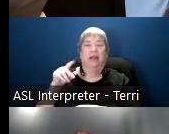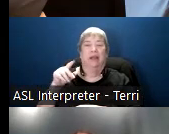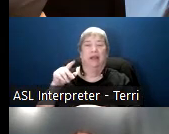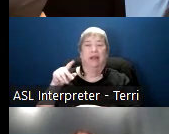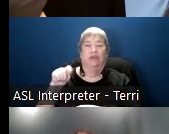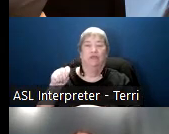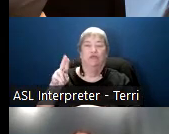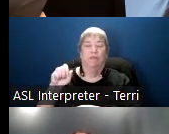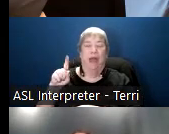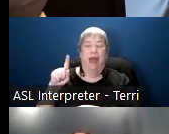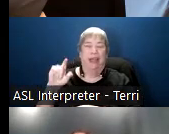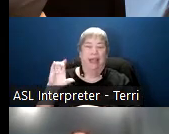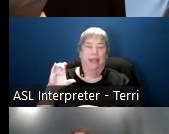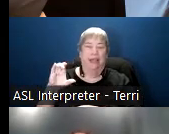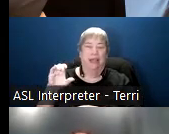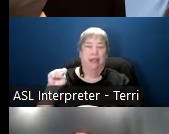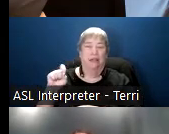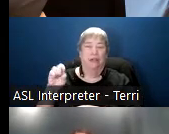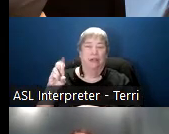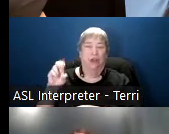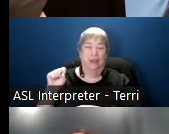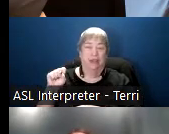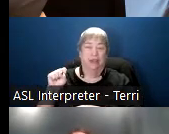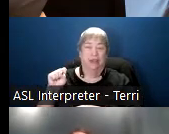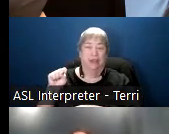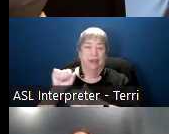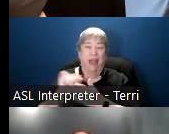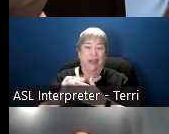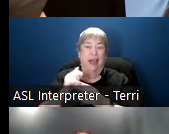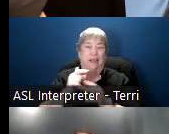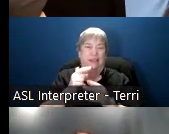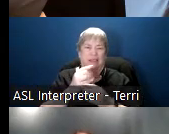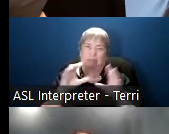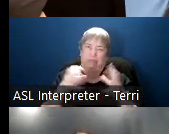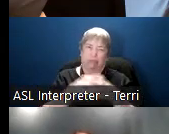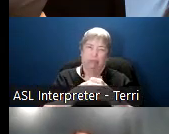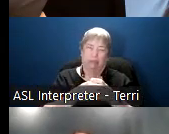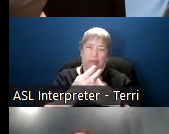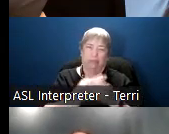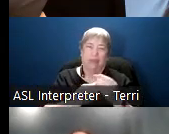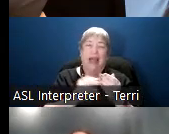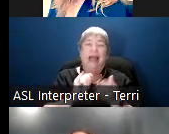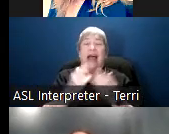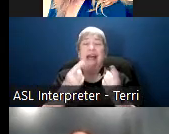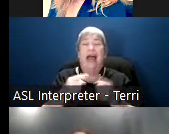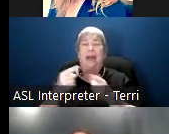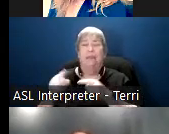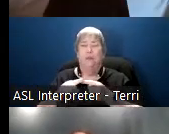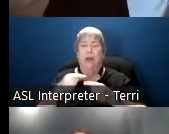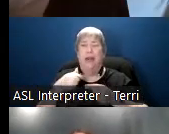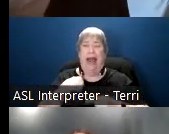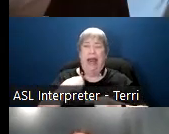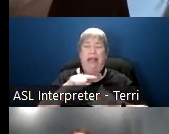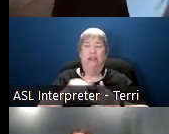traumatic stress is a form of vicarious traumatization, and it occurs when we get symptoms of post-traumatic